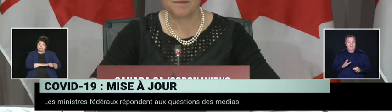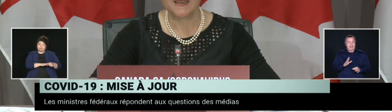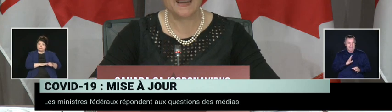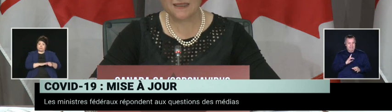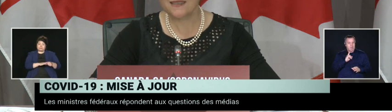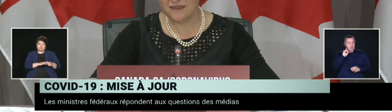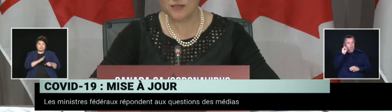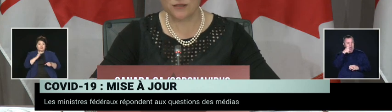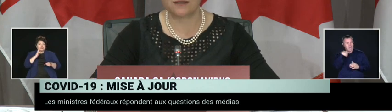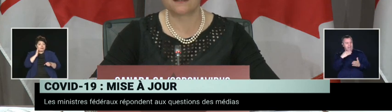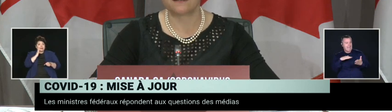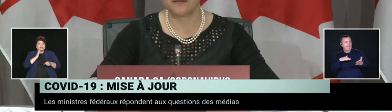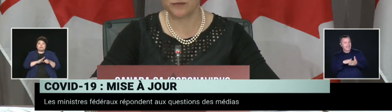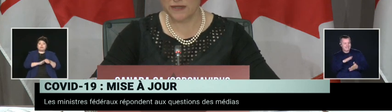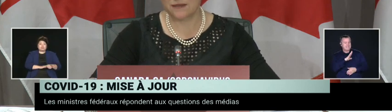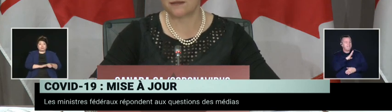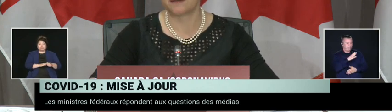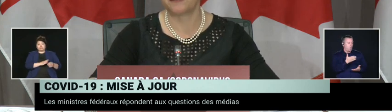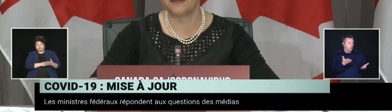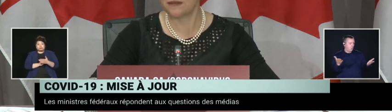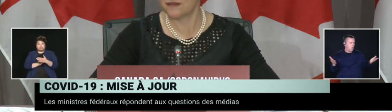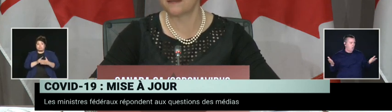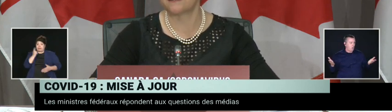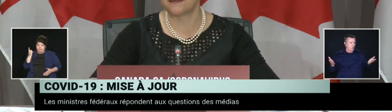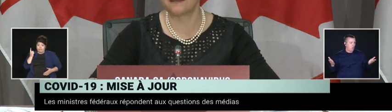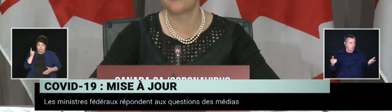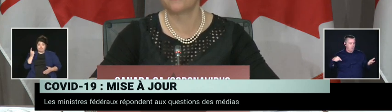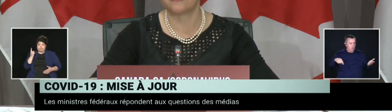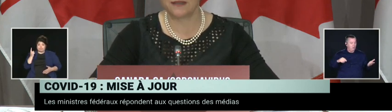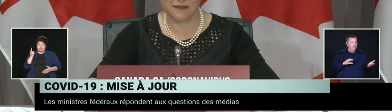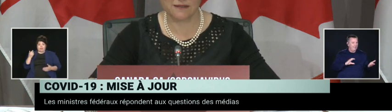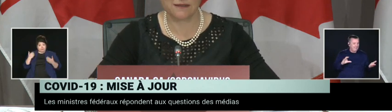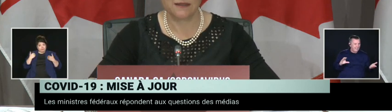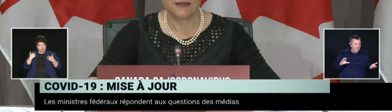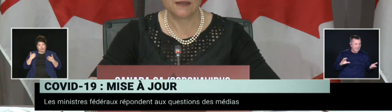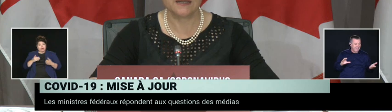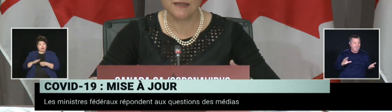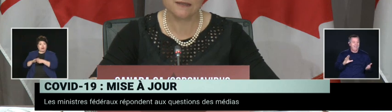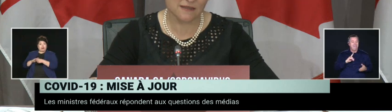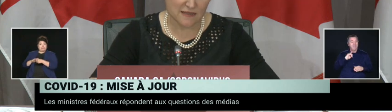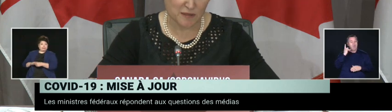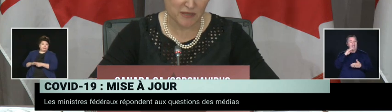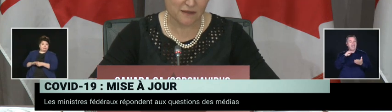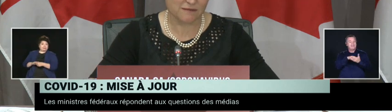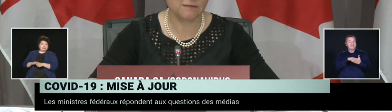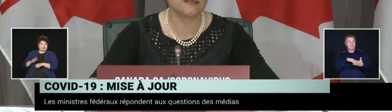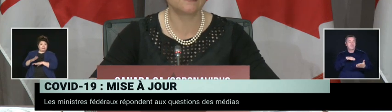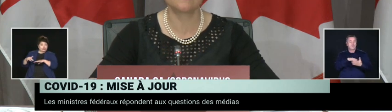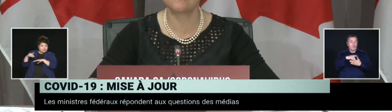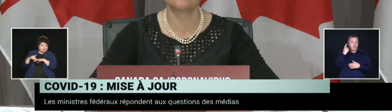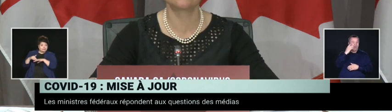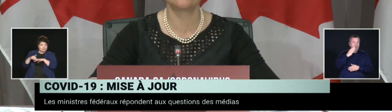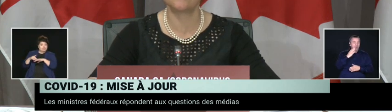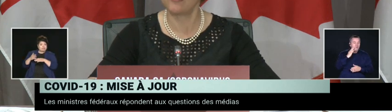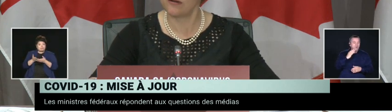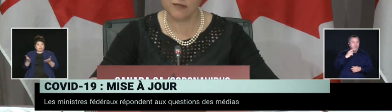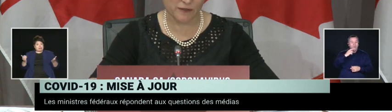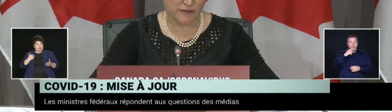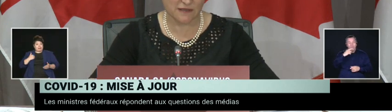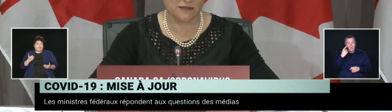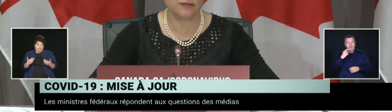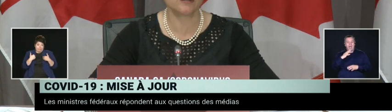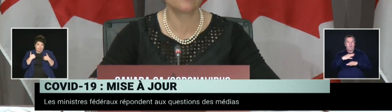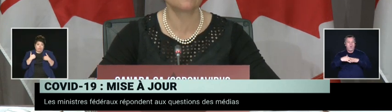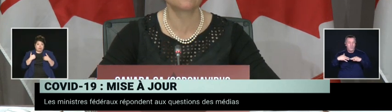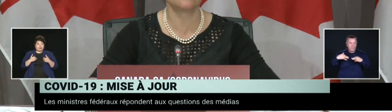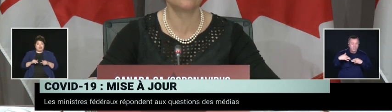Canada. Anti-Indigenous racism exists here in Canada. It is systemic. It exists in all of